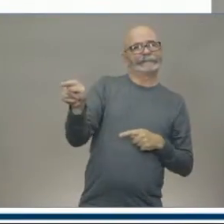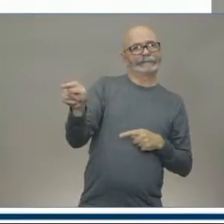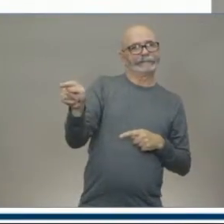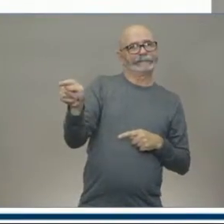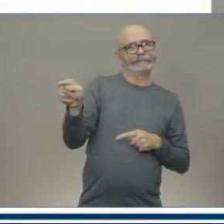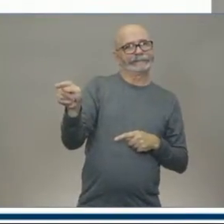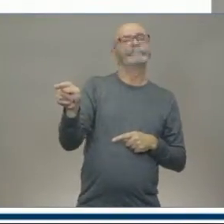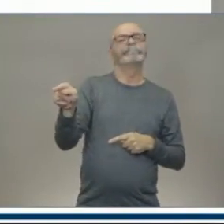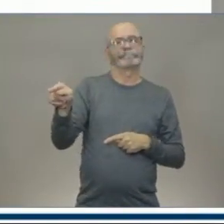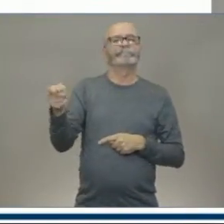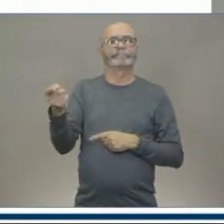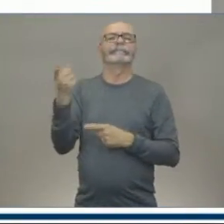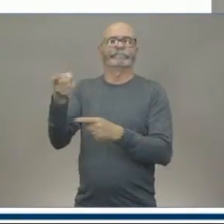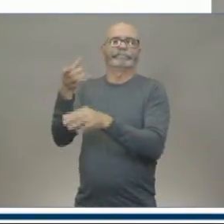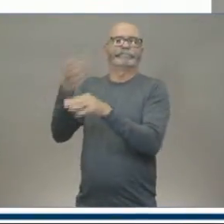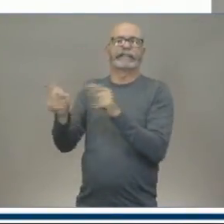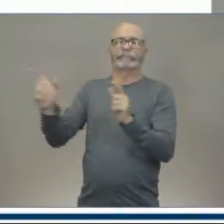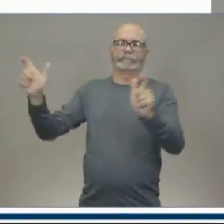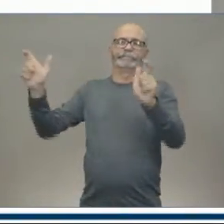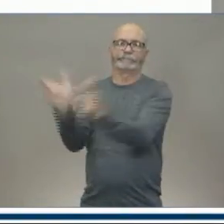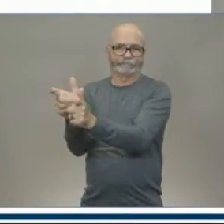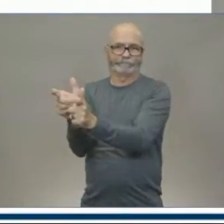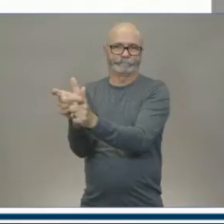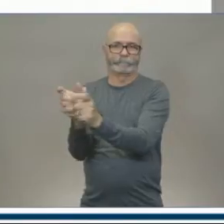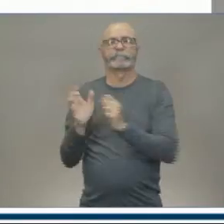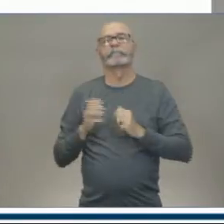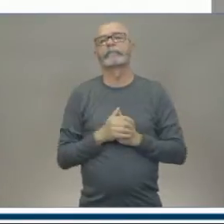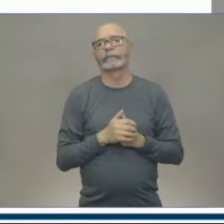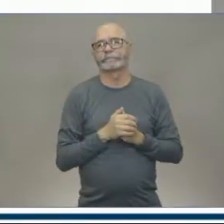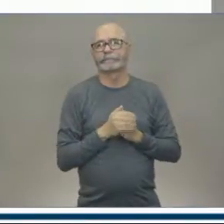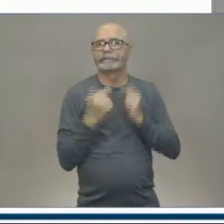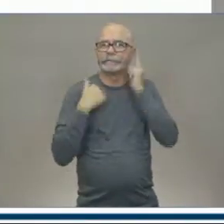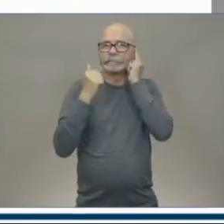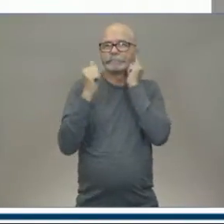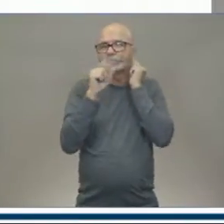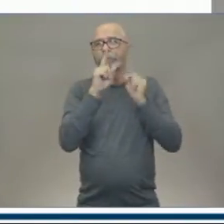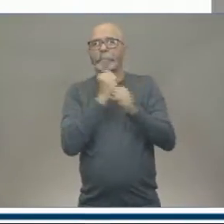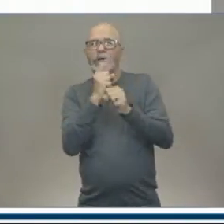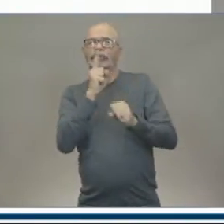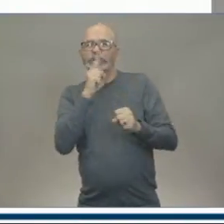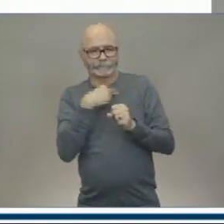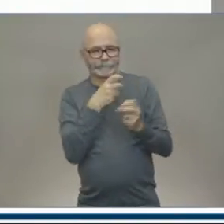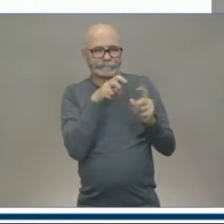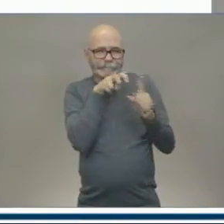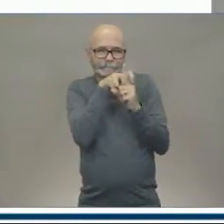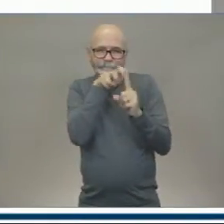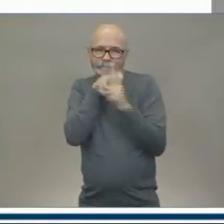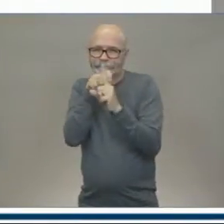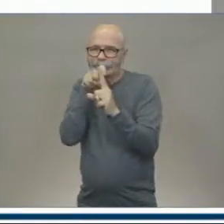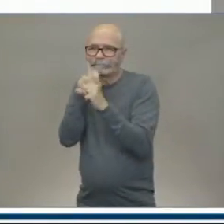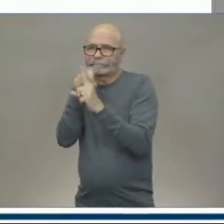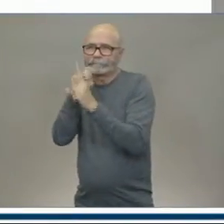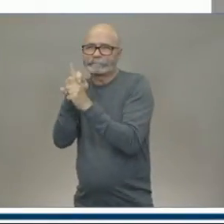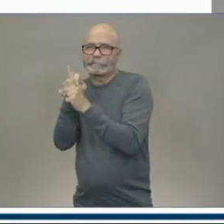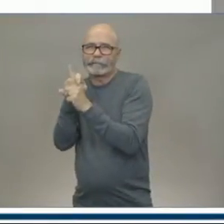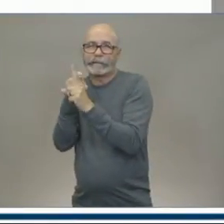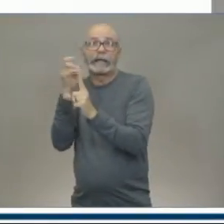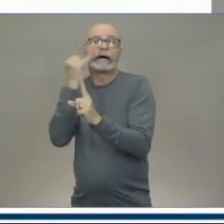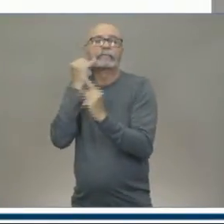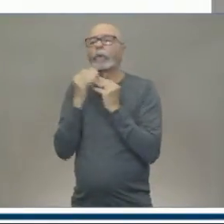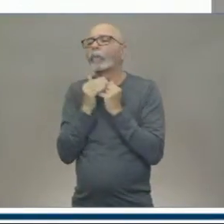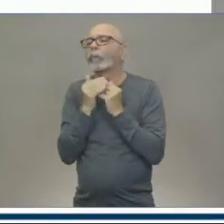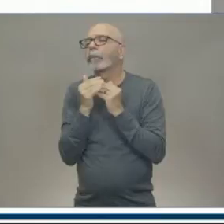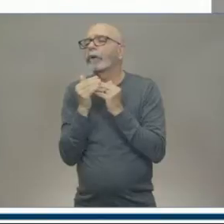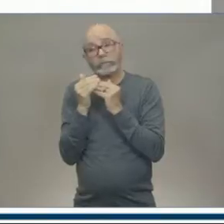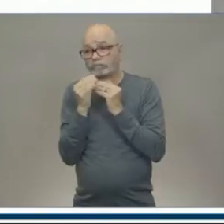We get lots of questions about that, but we're trying to be targeted. However, if we need to go broader, make no mistake, we will do that, and we will